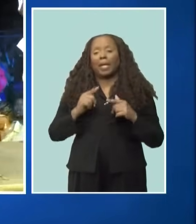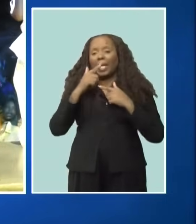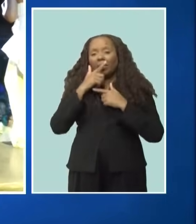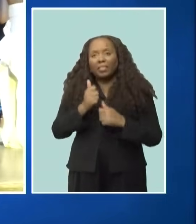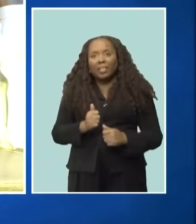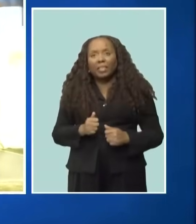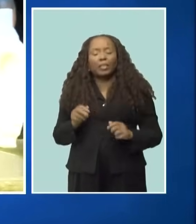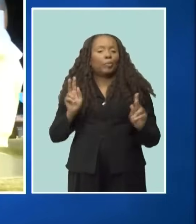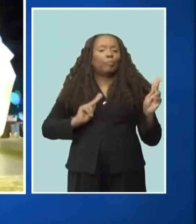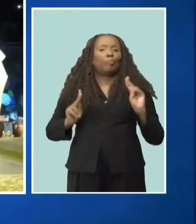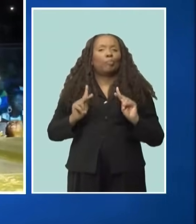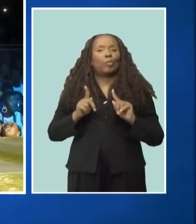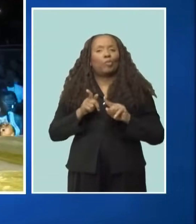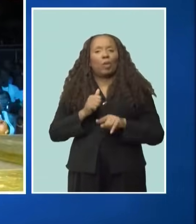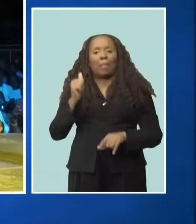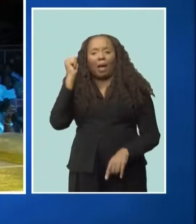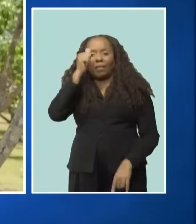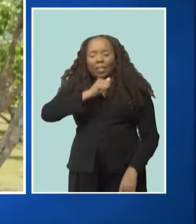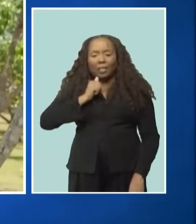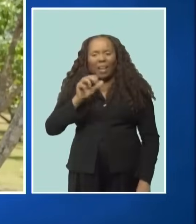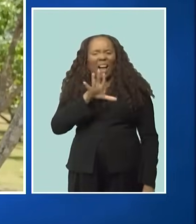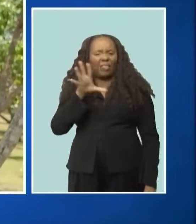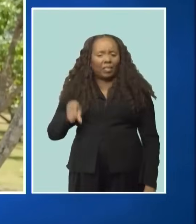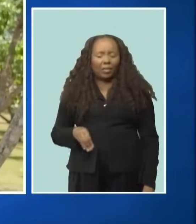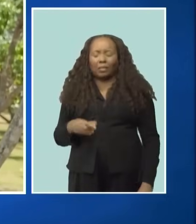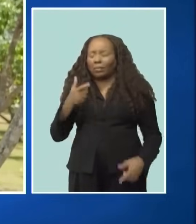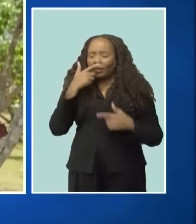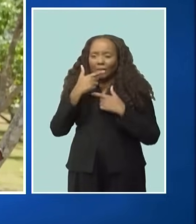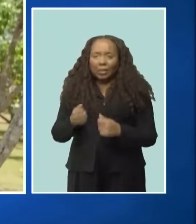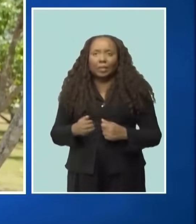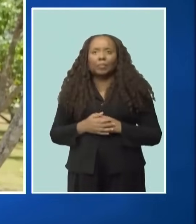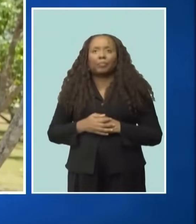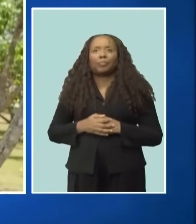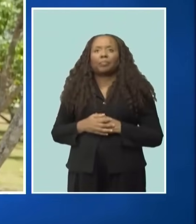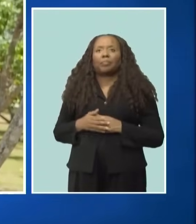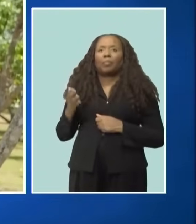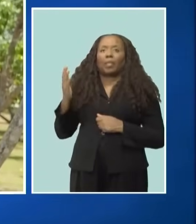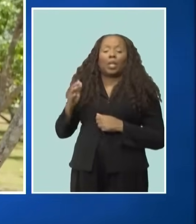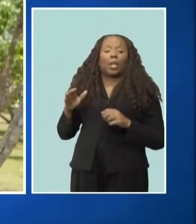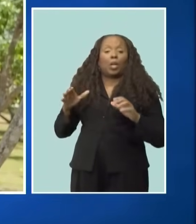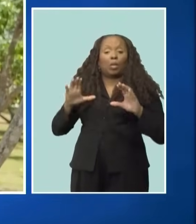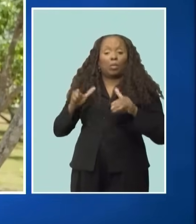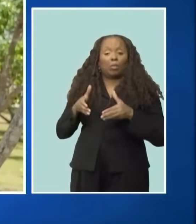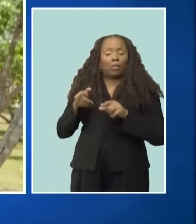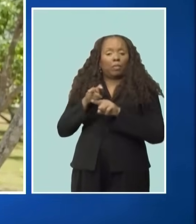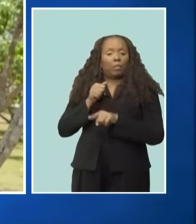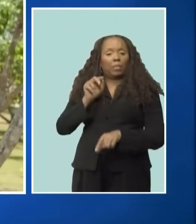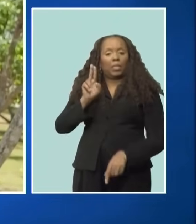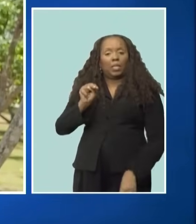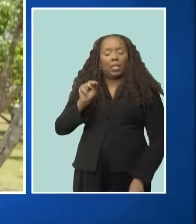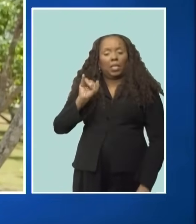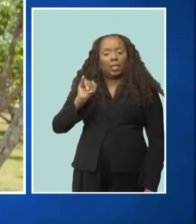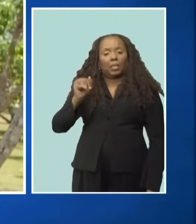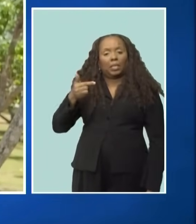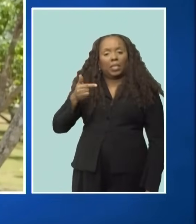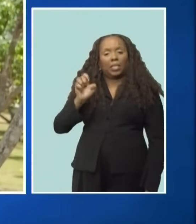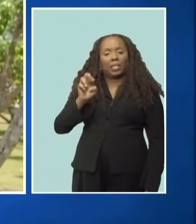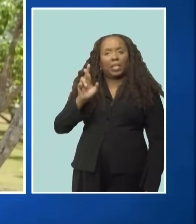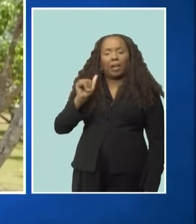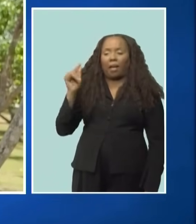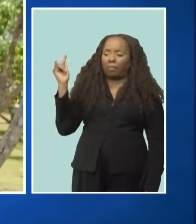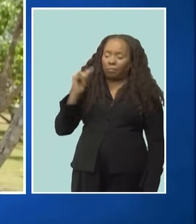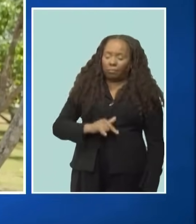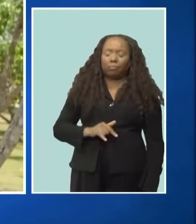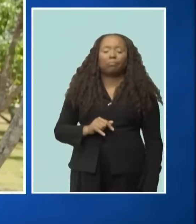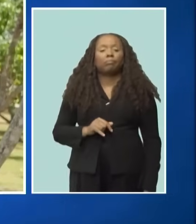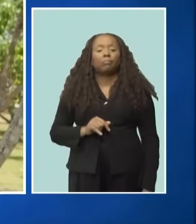event. When I stood here last year, we spoke about persons buying tickets from Nigeria. That group is coming again. We have persons coming from